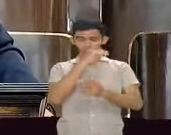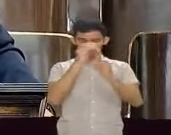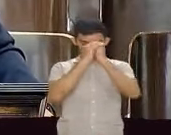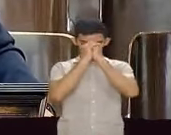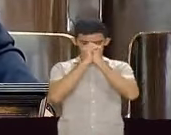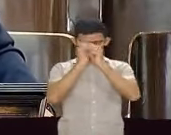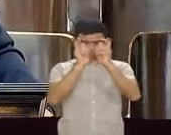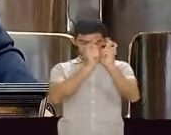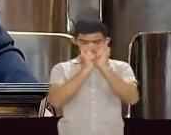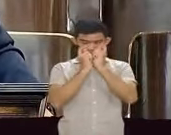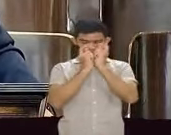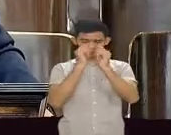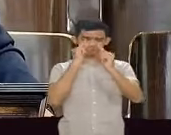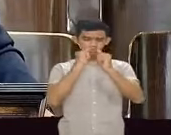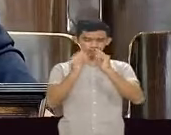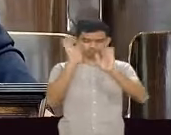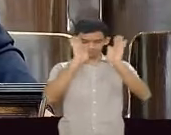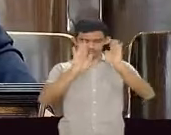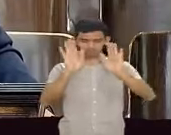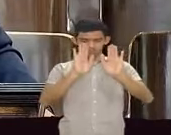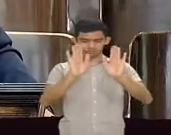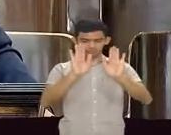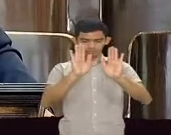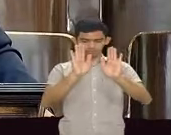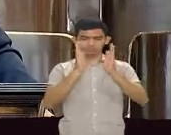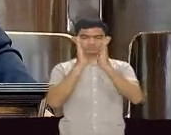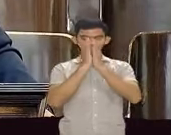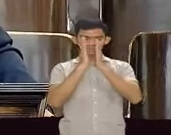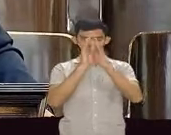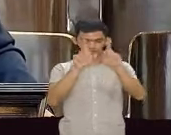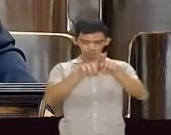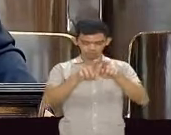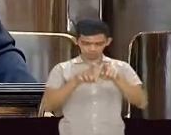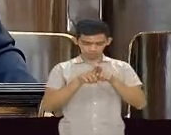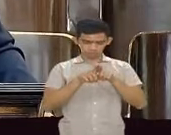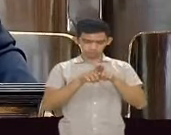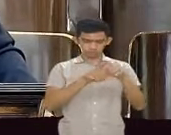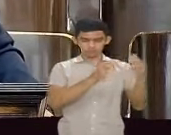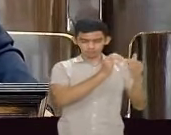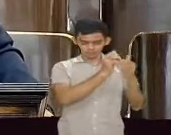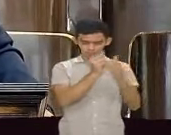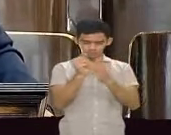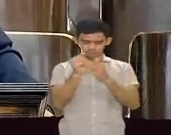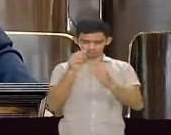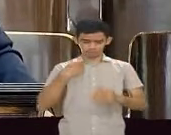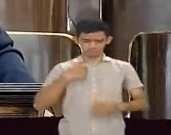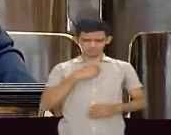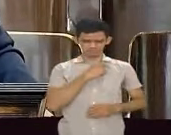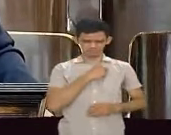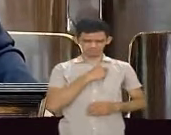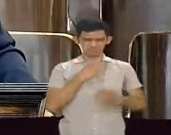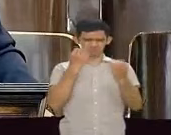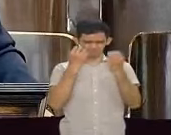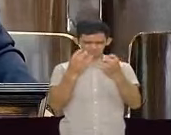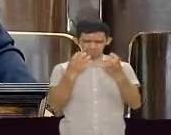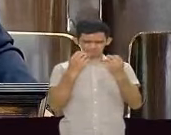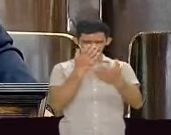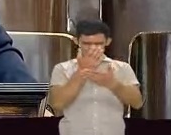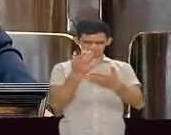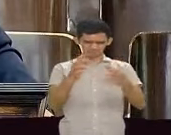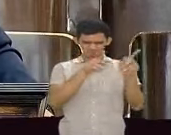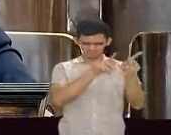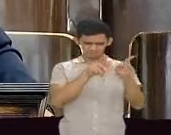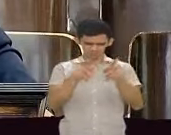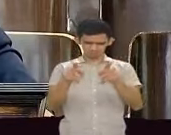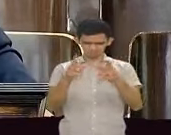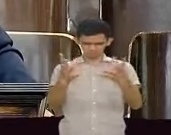we met and worshiped together last Sunday. And Lord, we do pray that you will also guide us throughout the week. There are still many things that have been planned and